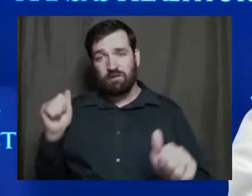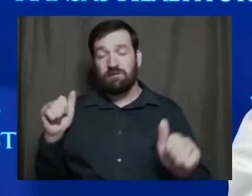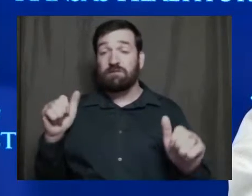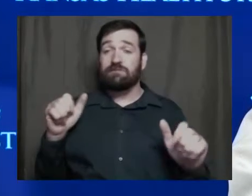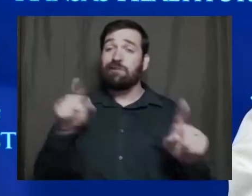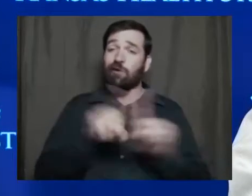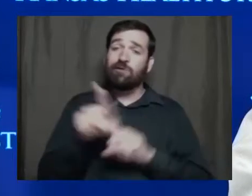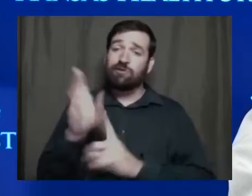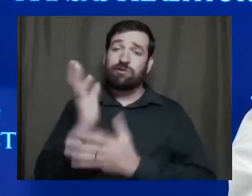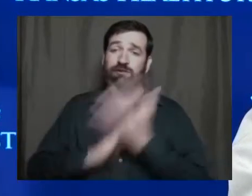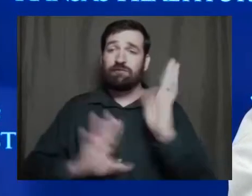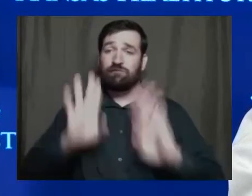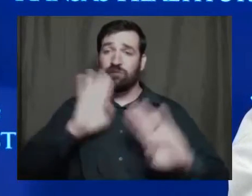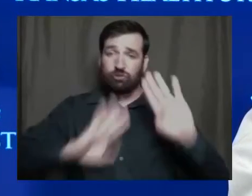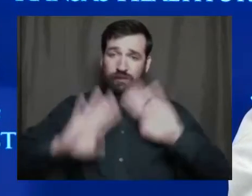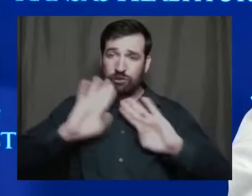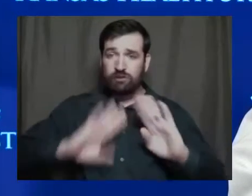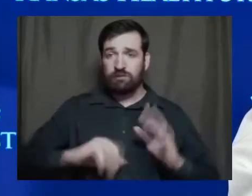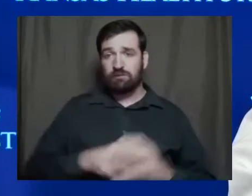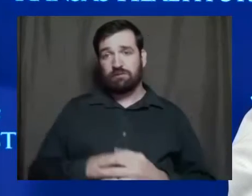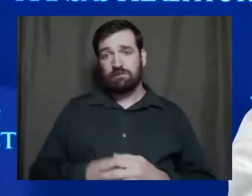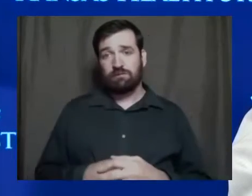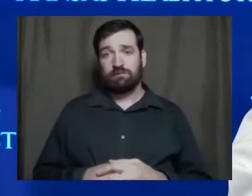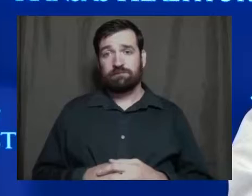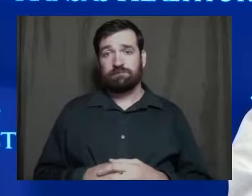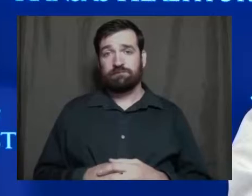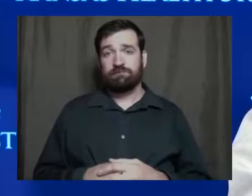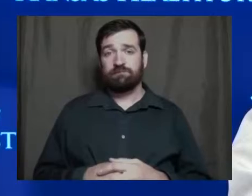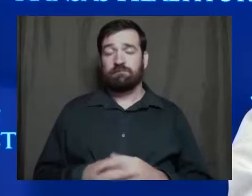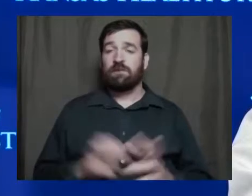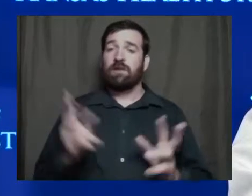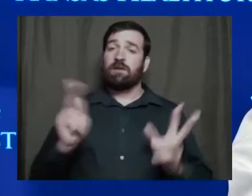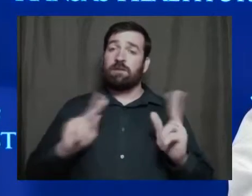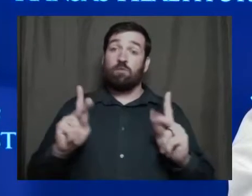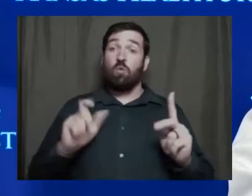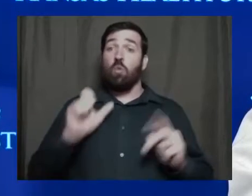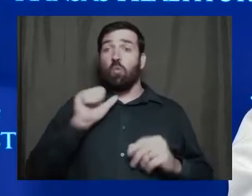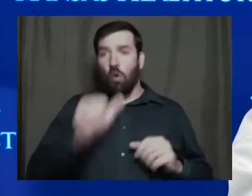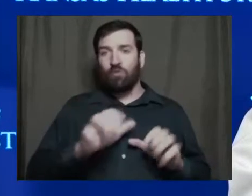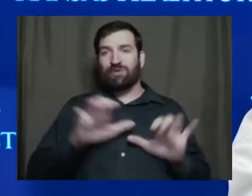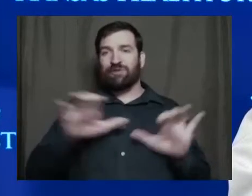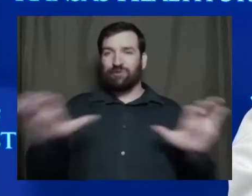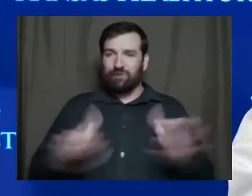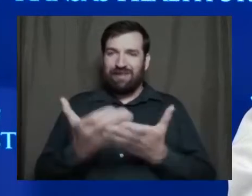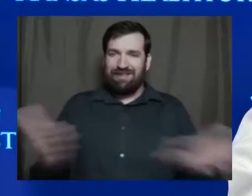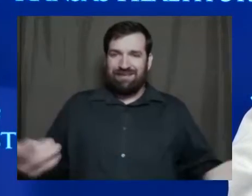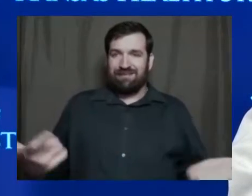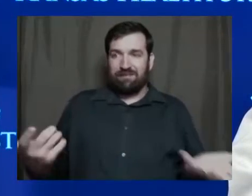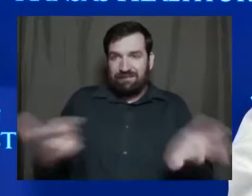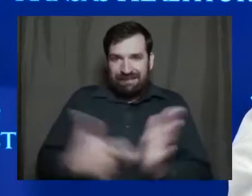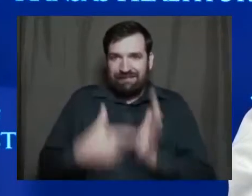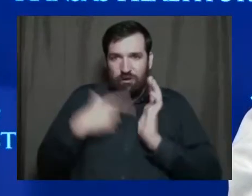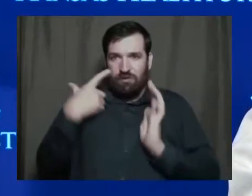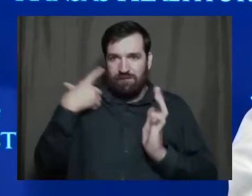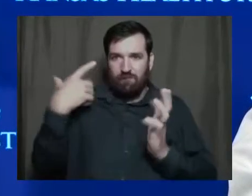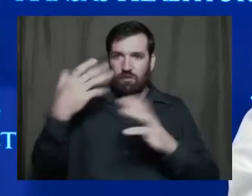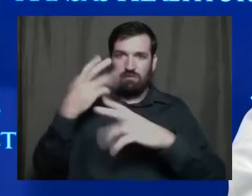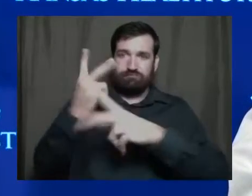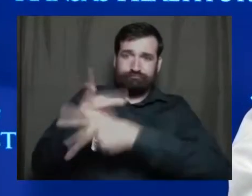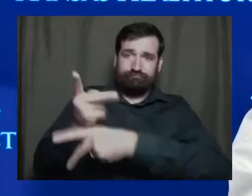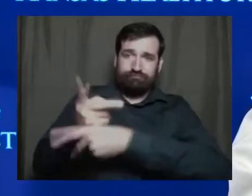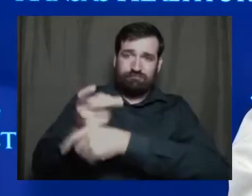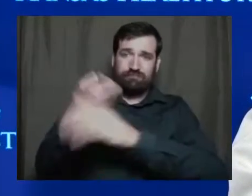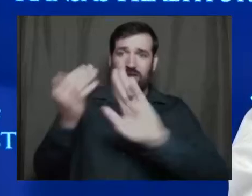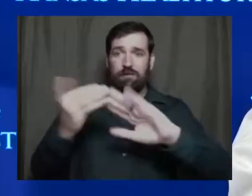there that people won't do the things to keep our community safe, and that puts all of our community at risk, whether you have